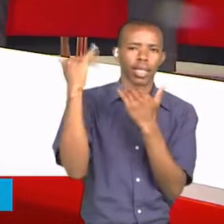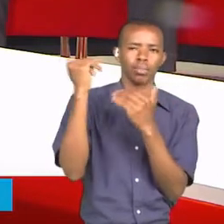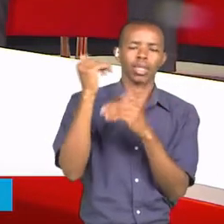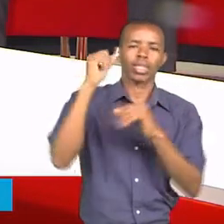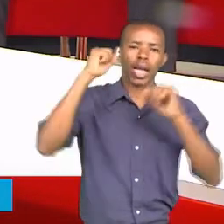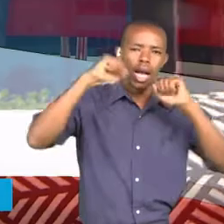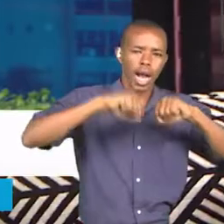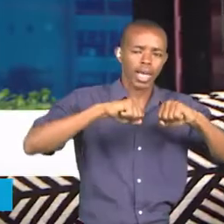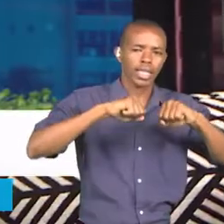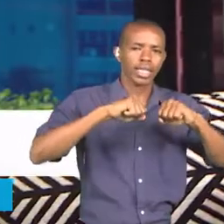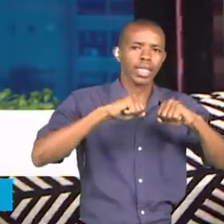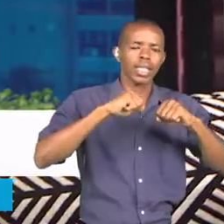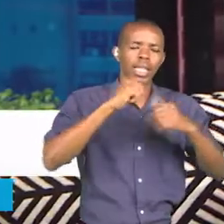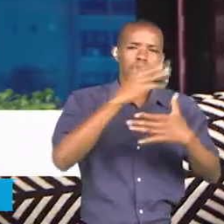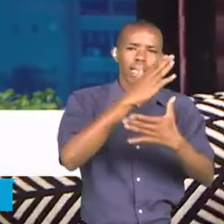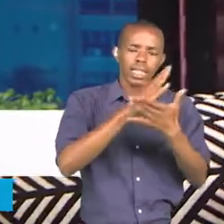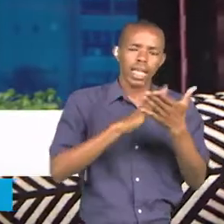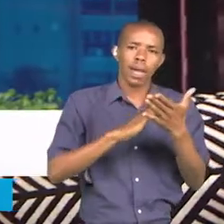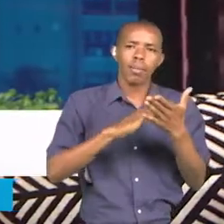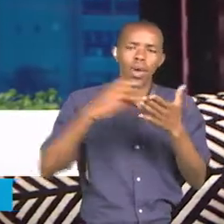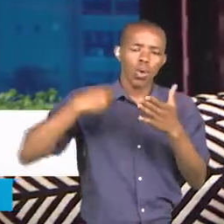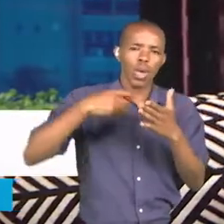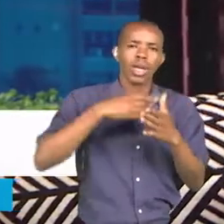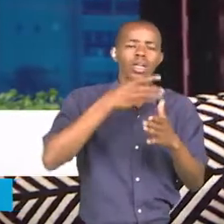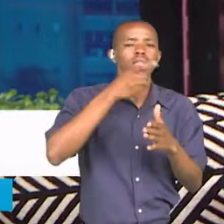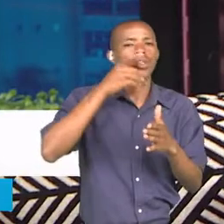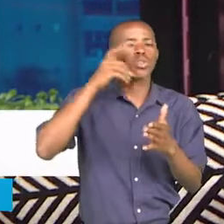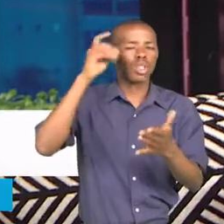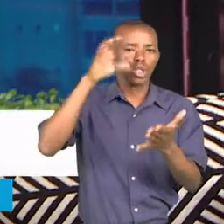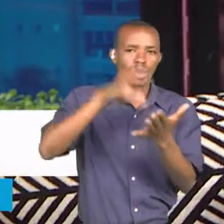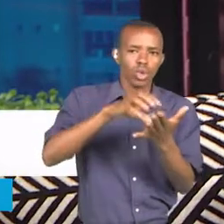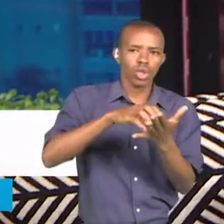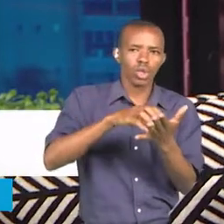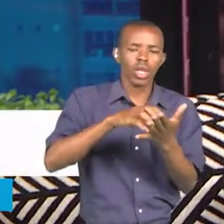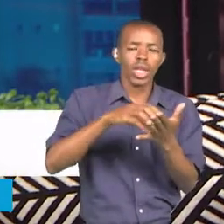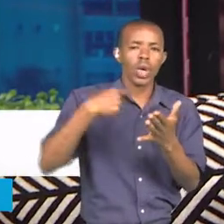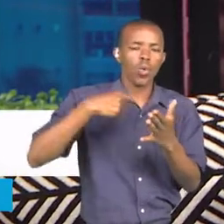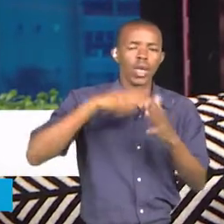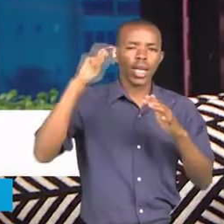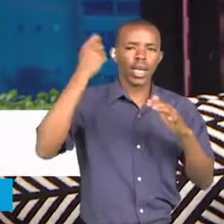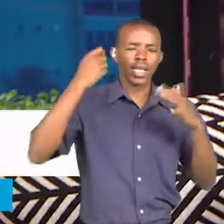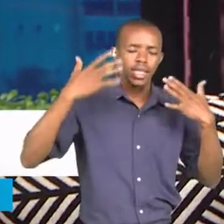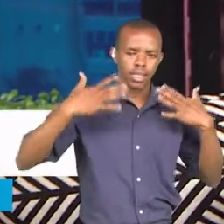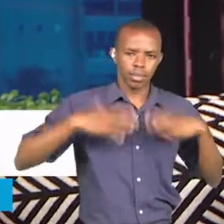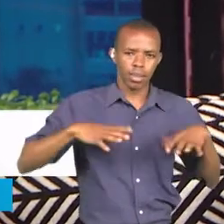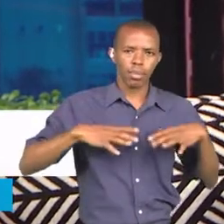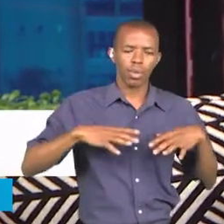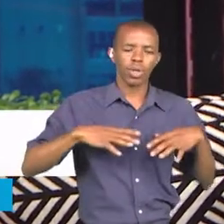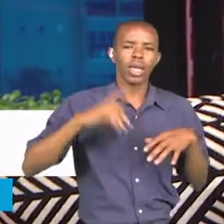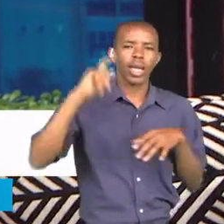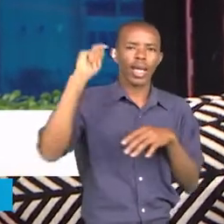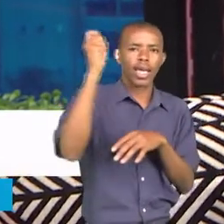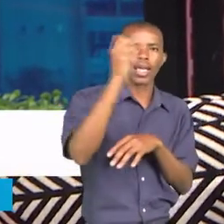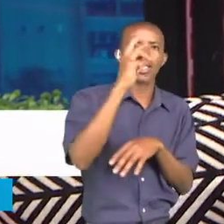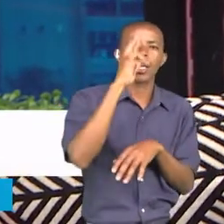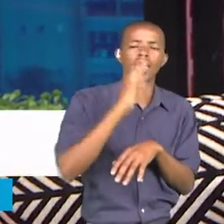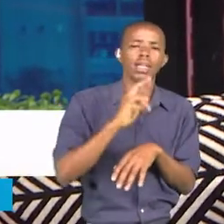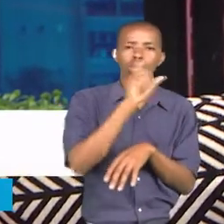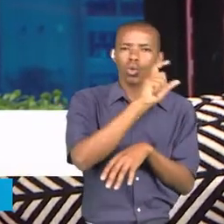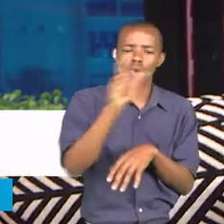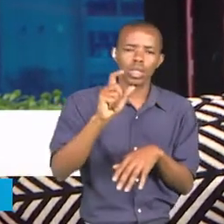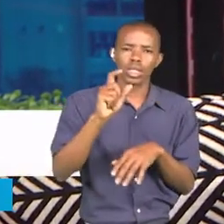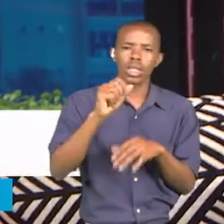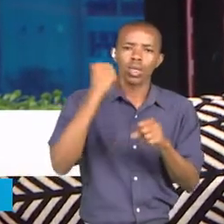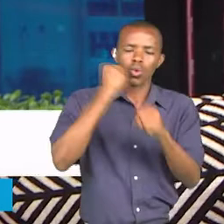so there are some of those actions. But now that we are in the drought situation, yeah, for us as Kenya Red Cross, what we are doing is we are sending cash